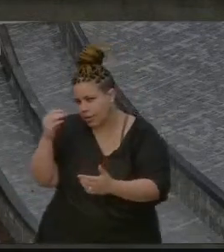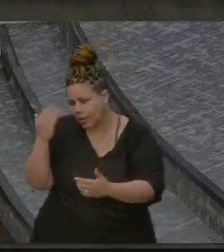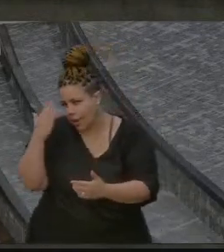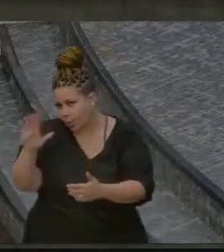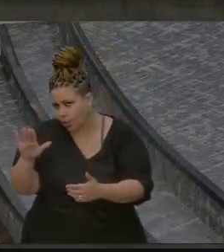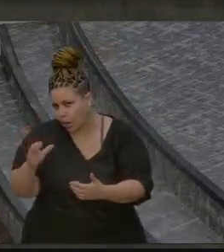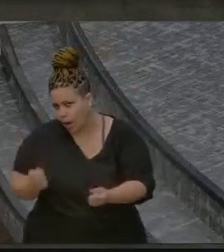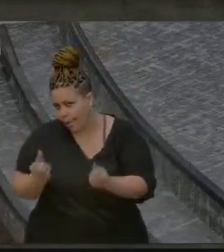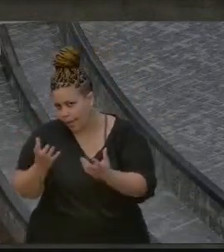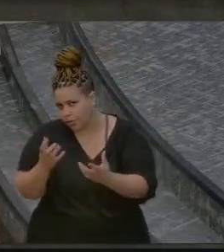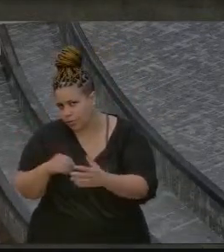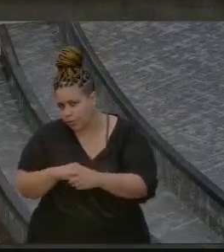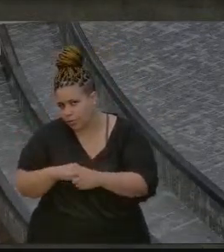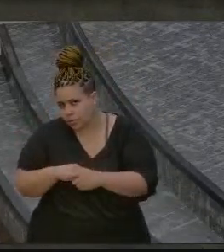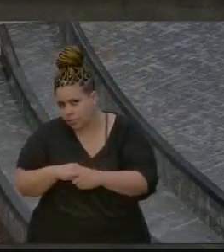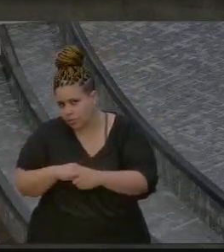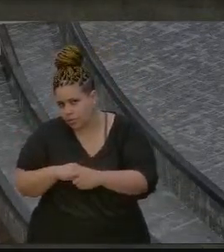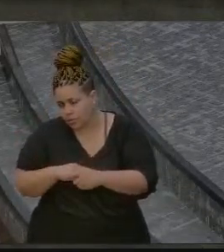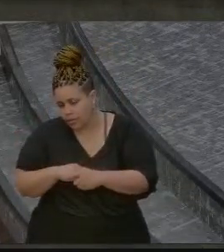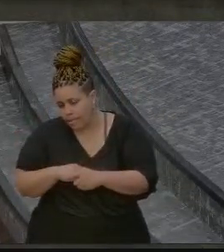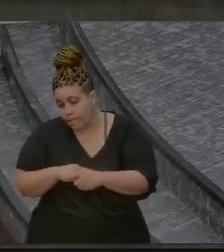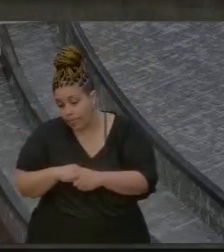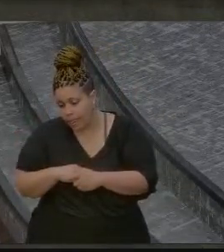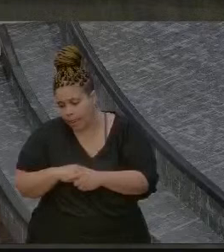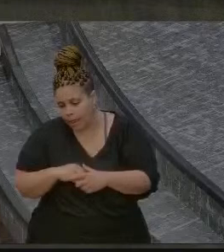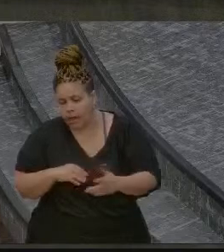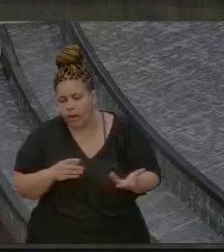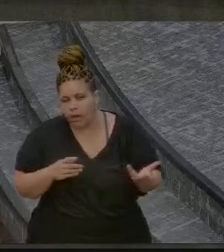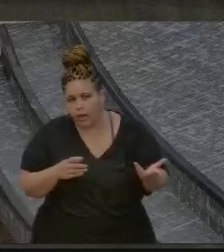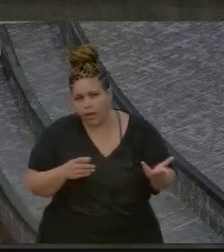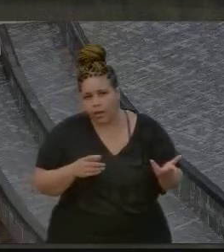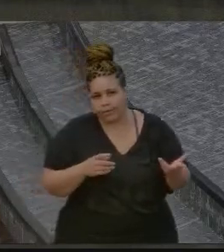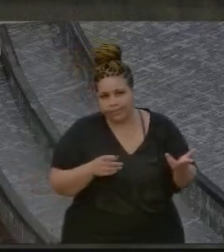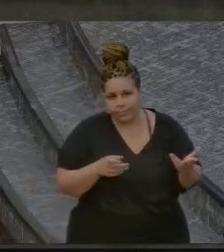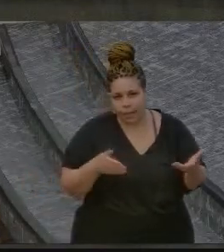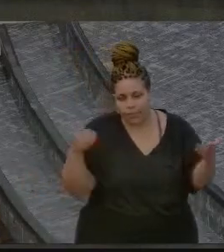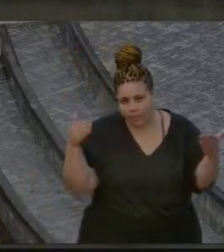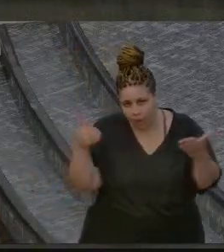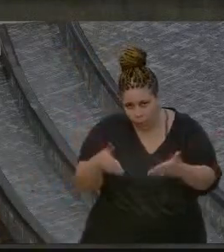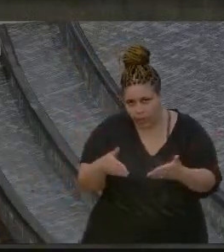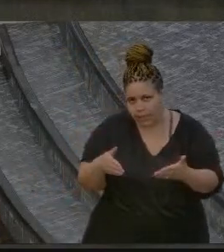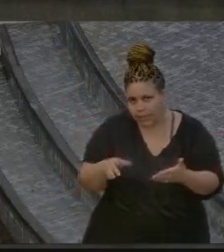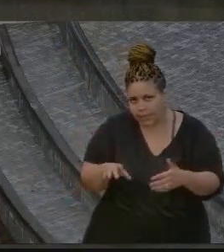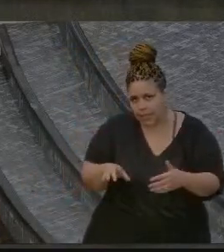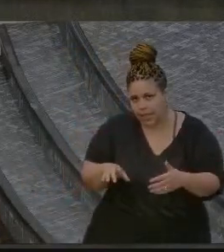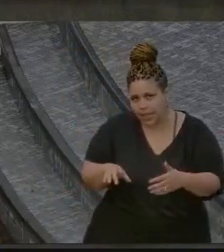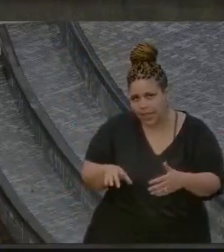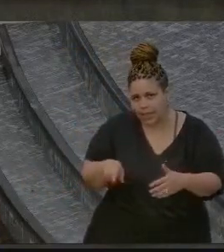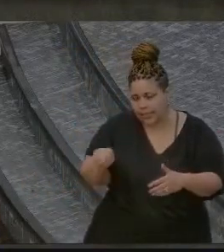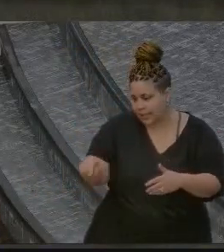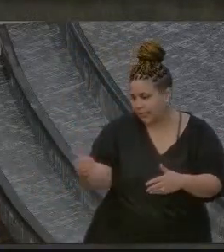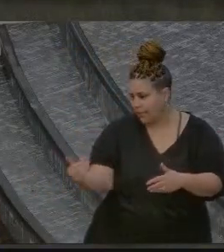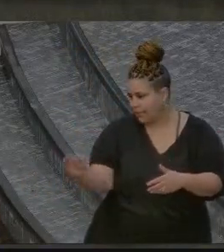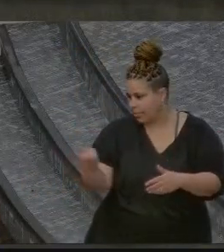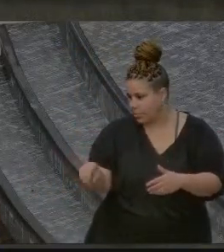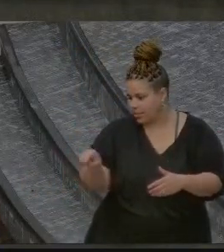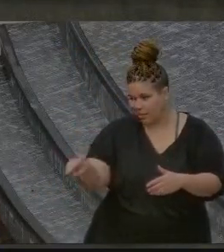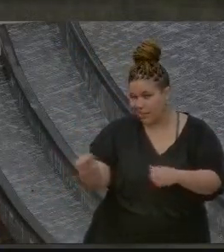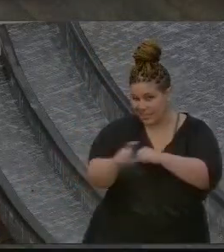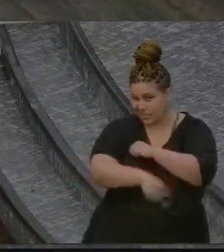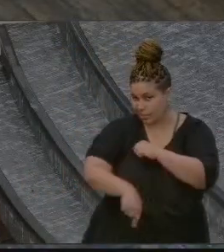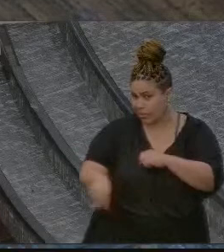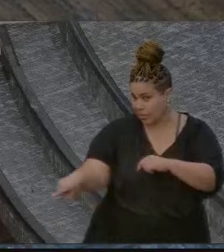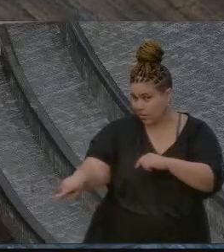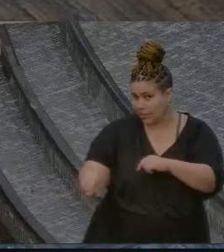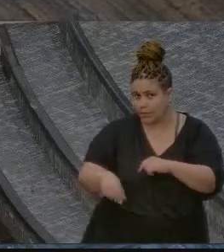classroom, right? If we're all focused on making sure that these 15% are disciplined. So